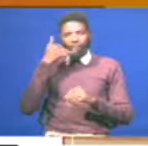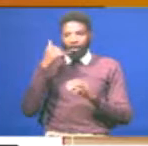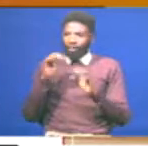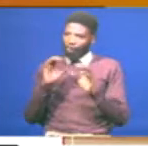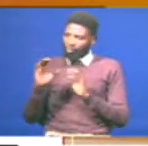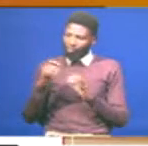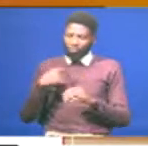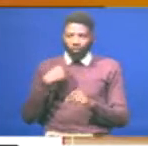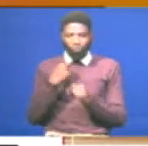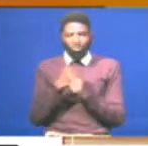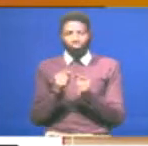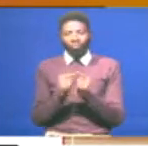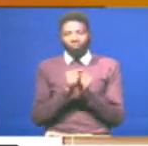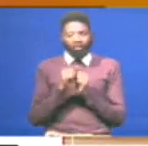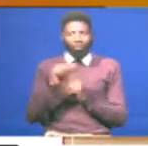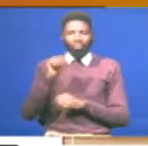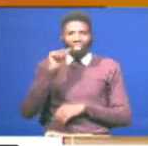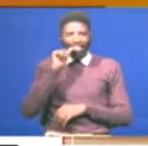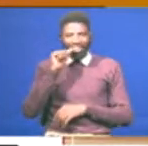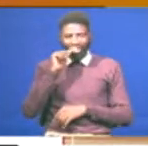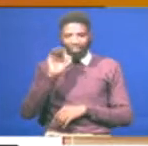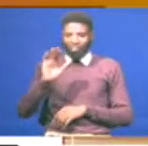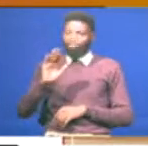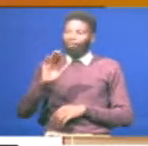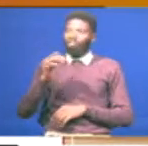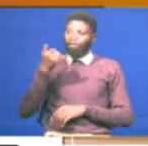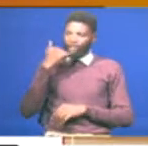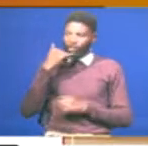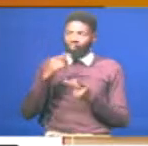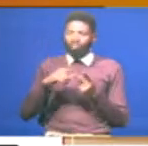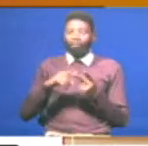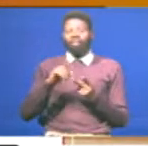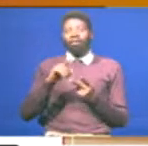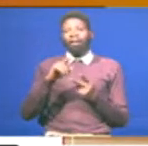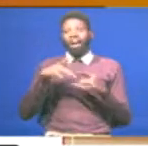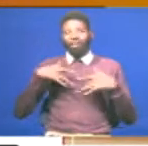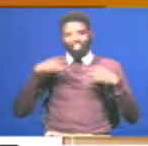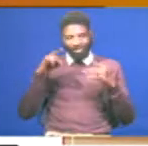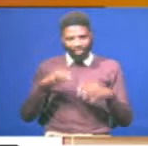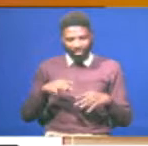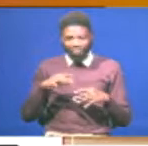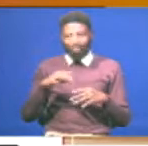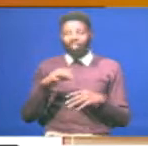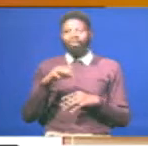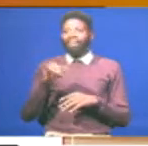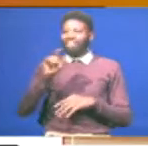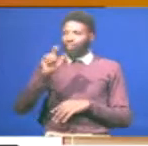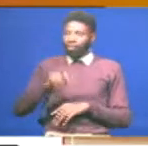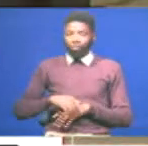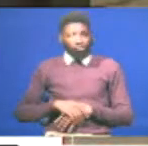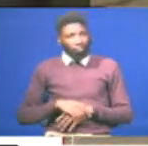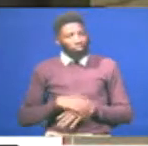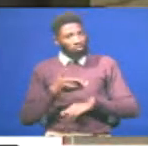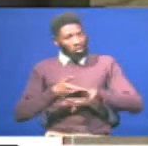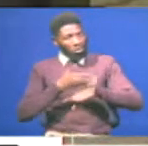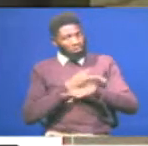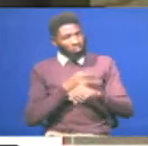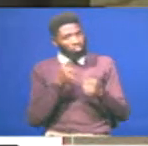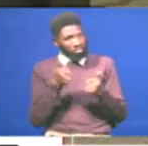British Telecom, Telecom Australia, Marconi Telecom, Italy, and so on. So it was a great progression. Absolutely.